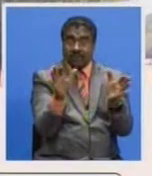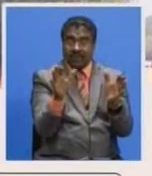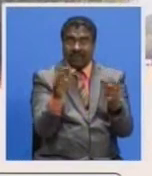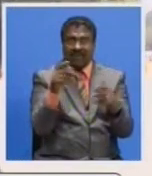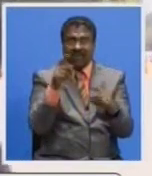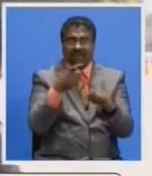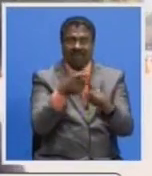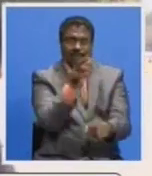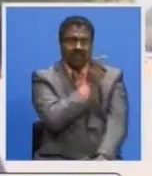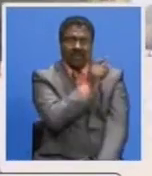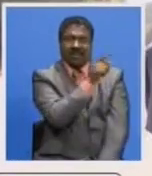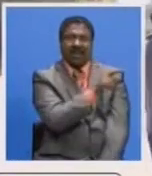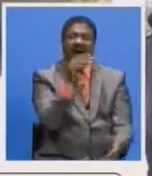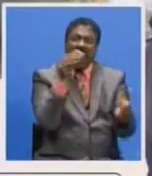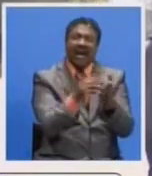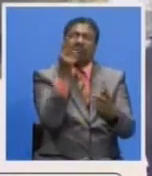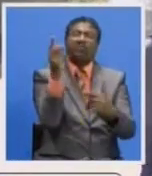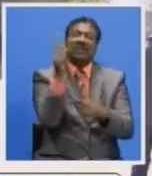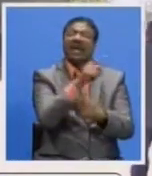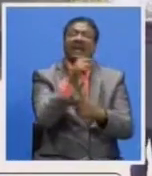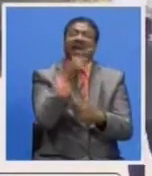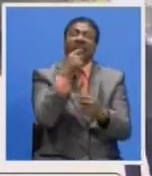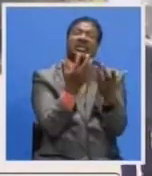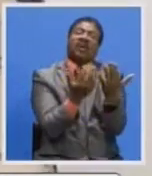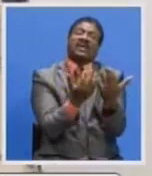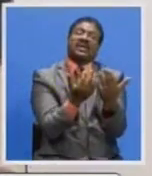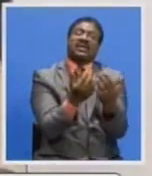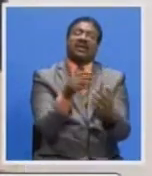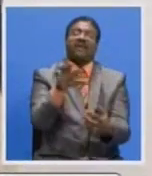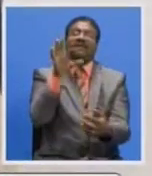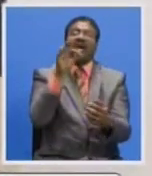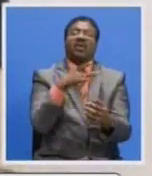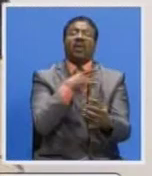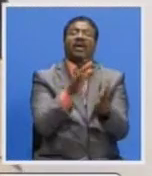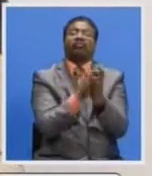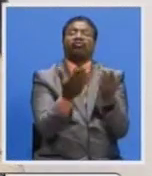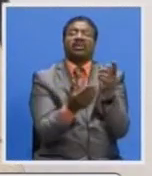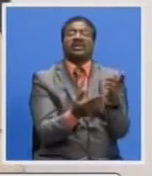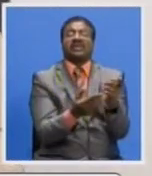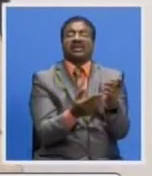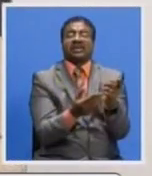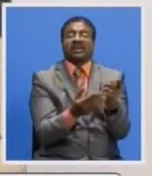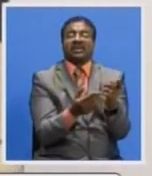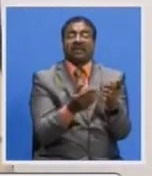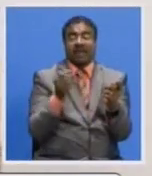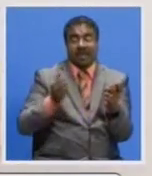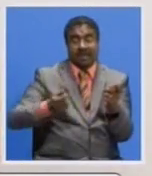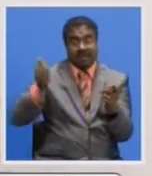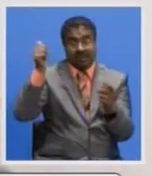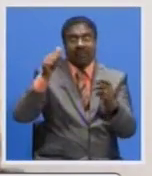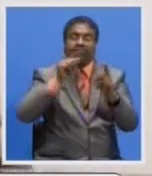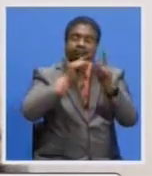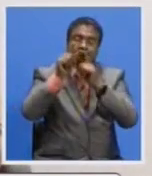Lumbarea, it takes again 2 days for you to be given the white book. The minister also interacted with RATSA